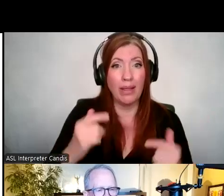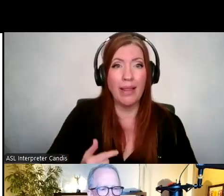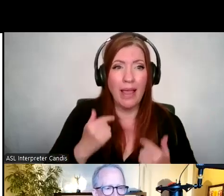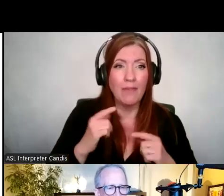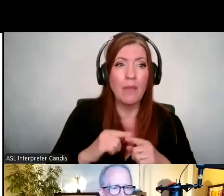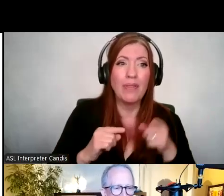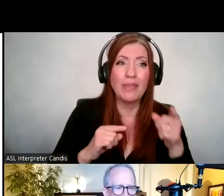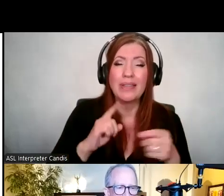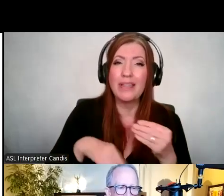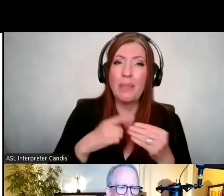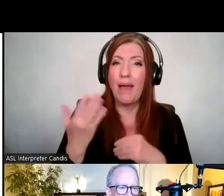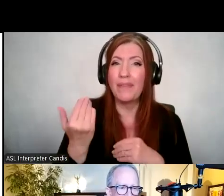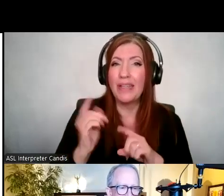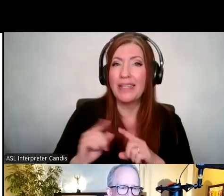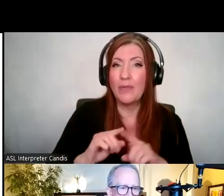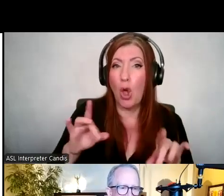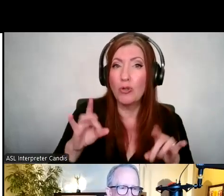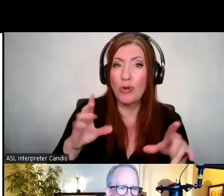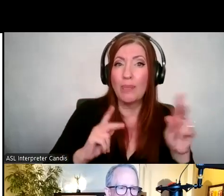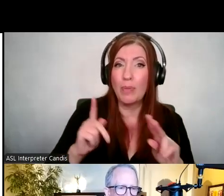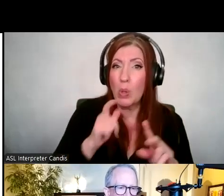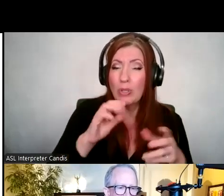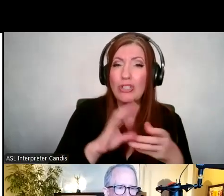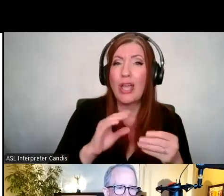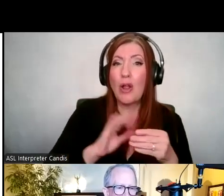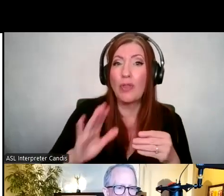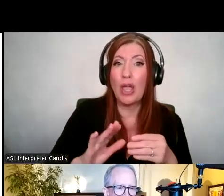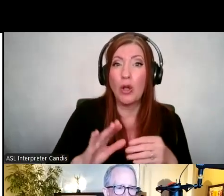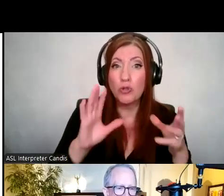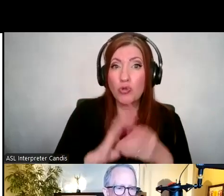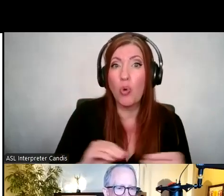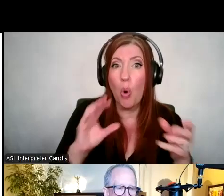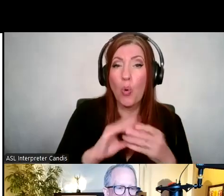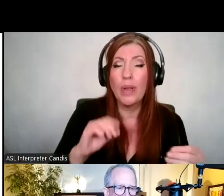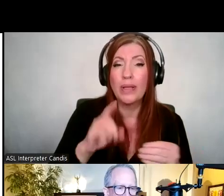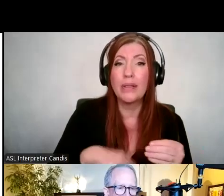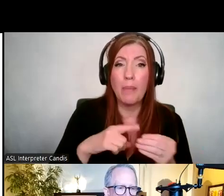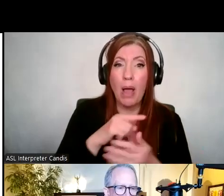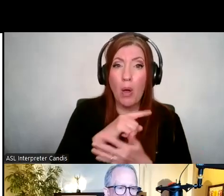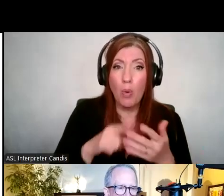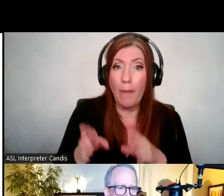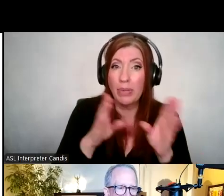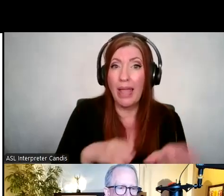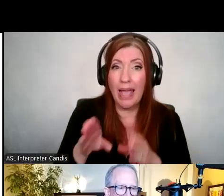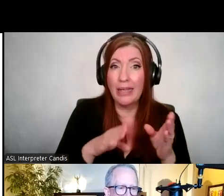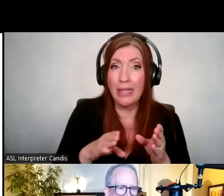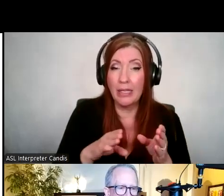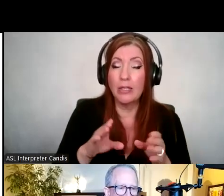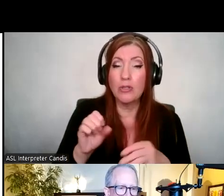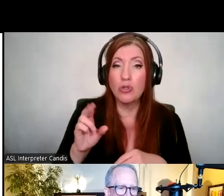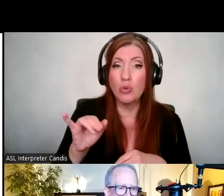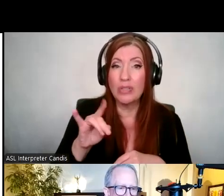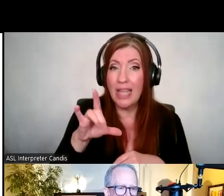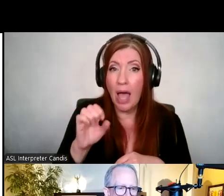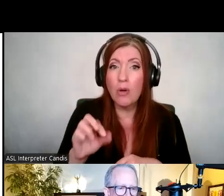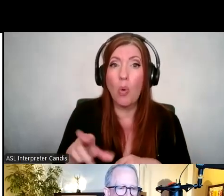Australians who share their story of suicidality, of planning to take their own life, or indeed, in a couple of cases, of people